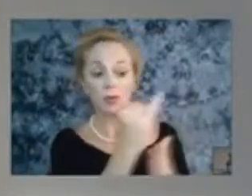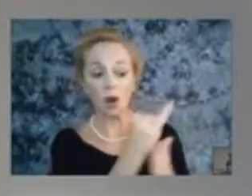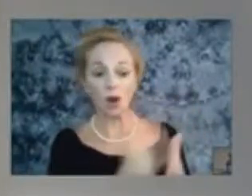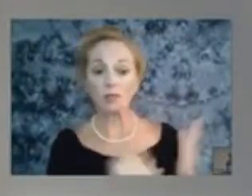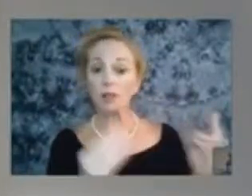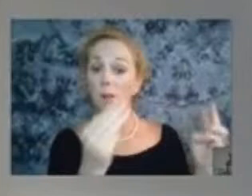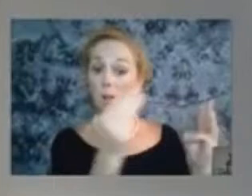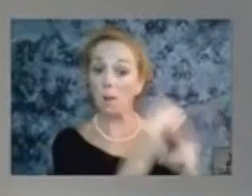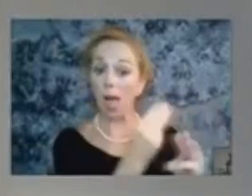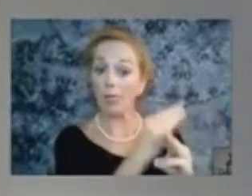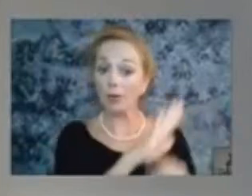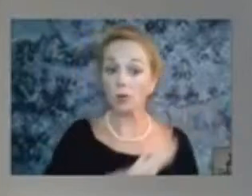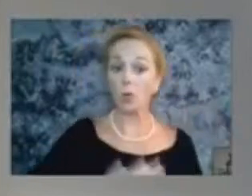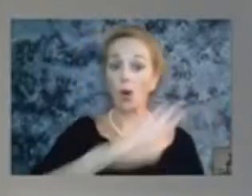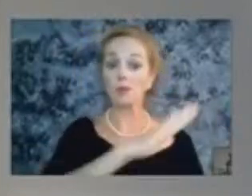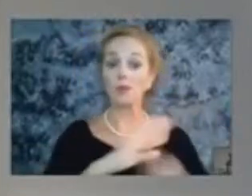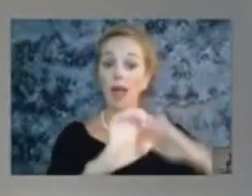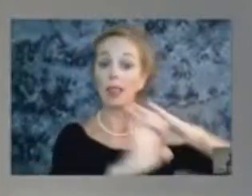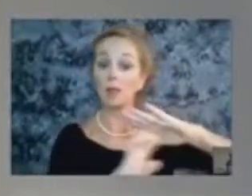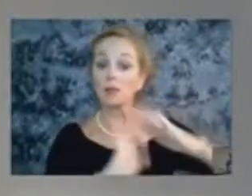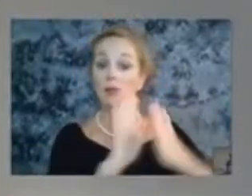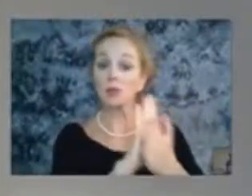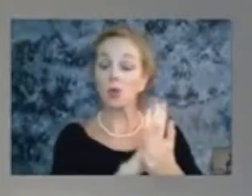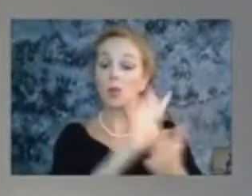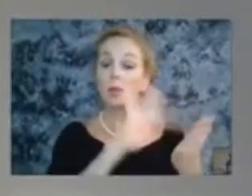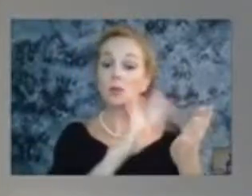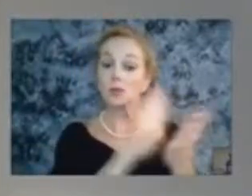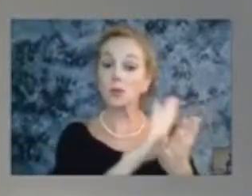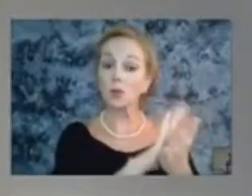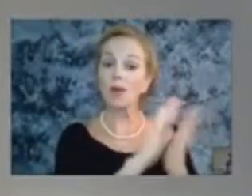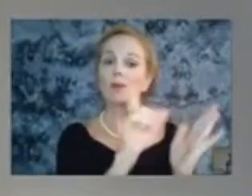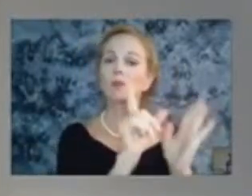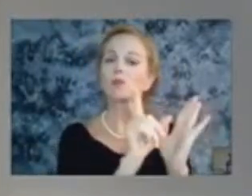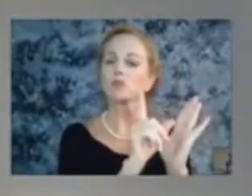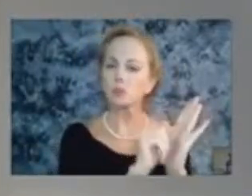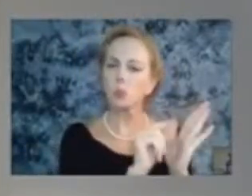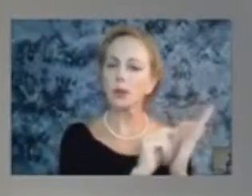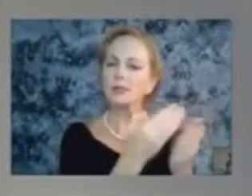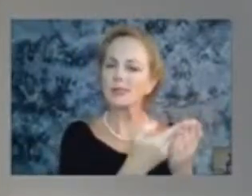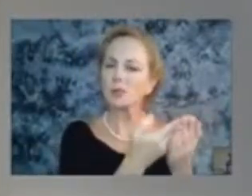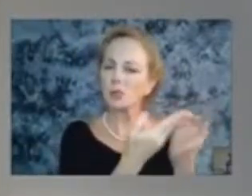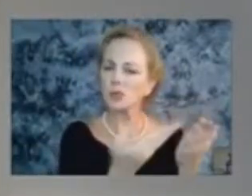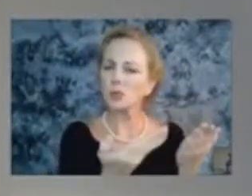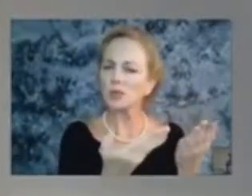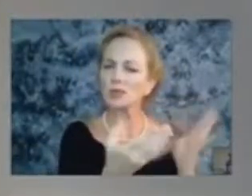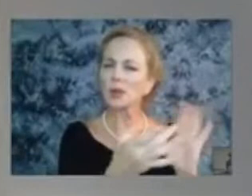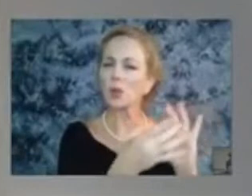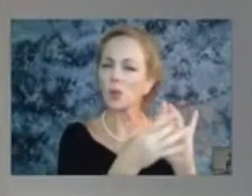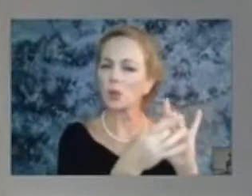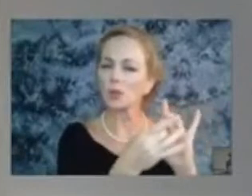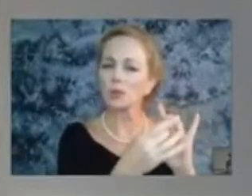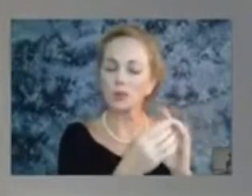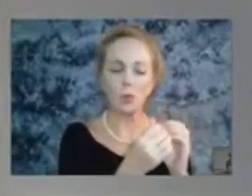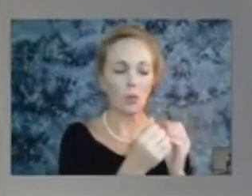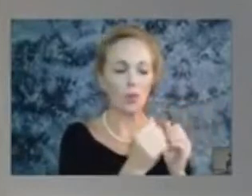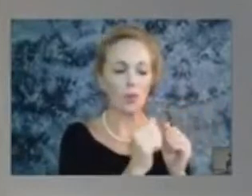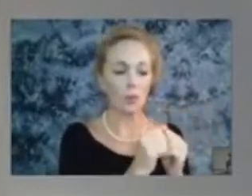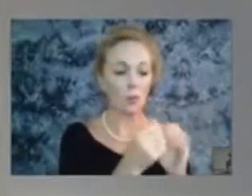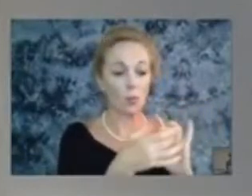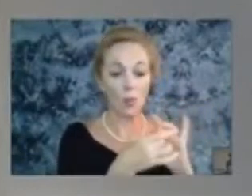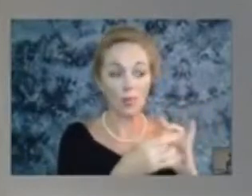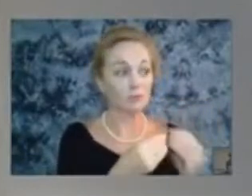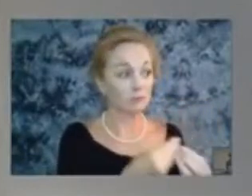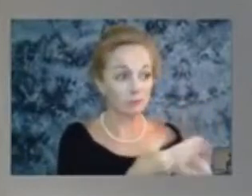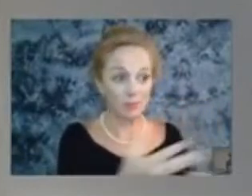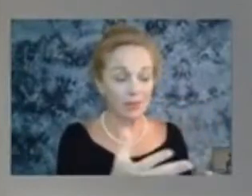elementary schools and middle schools. We have print resources that go along with each of those curricula. I would say, Gabe, for our high schools, it varies school to